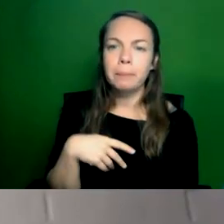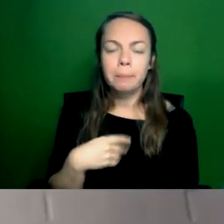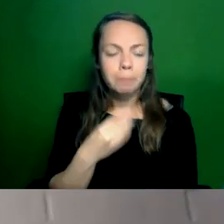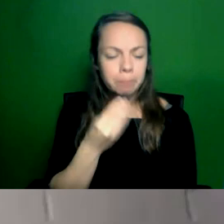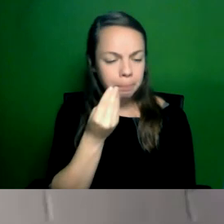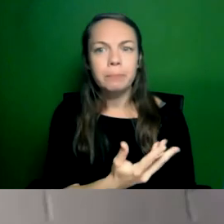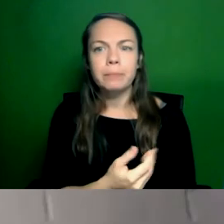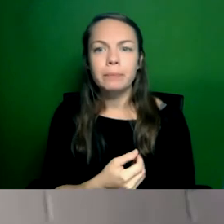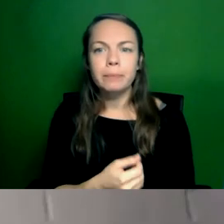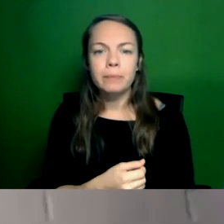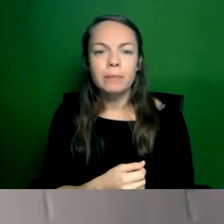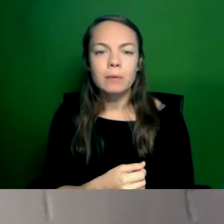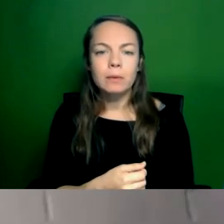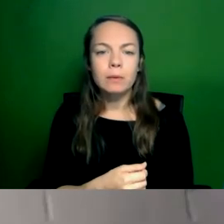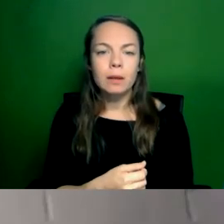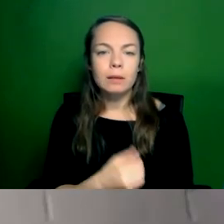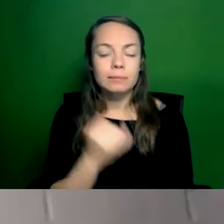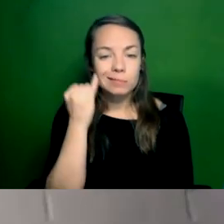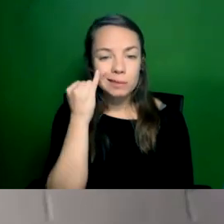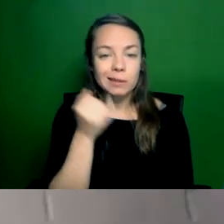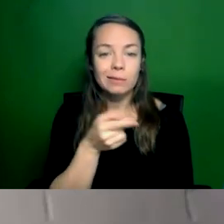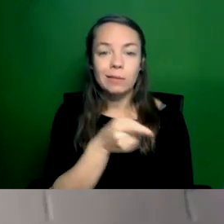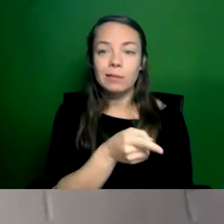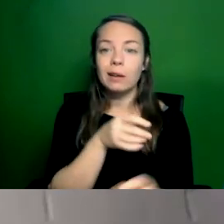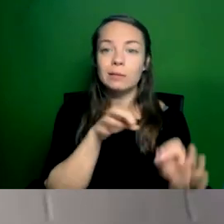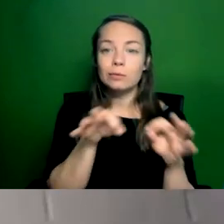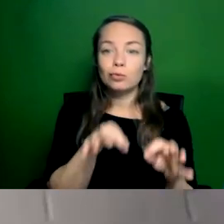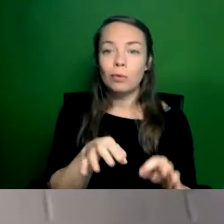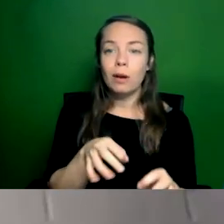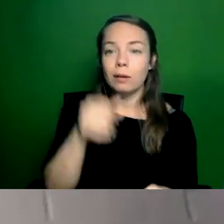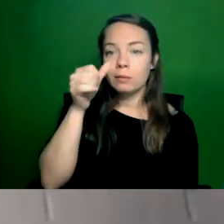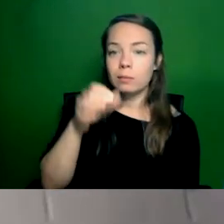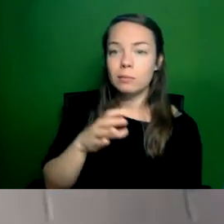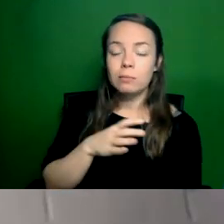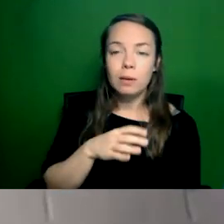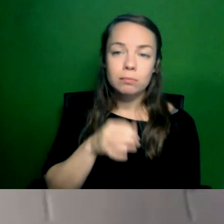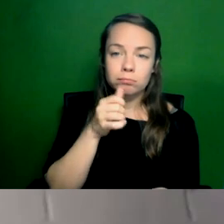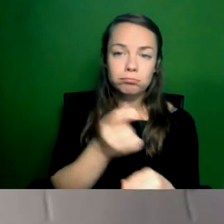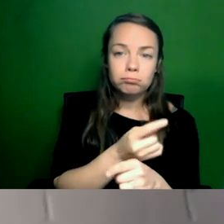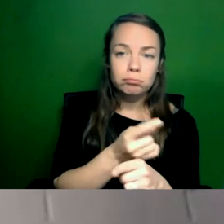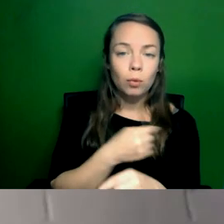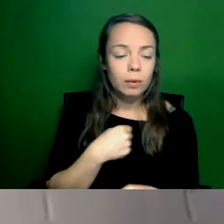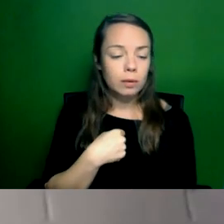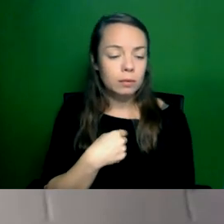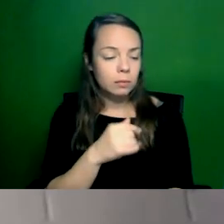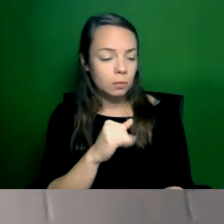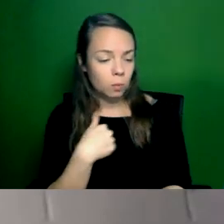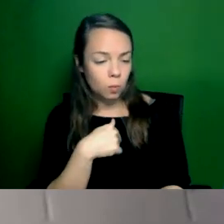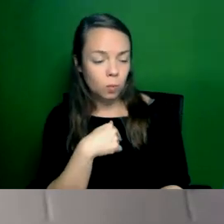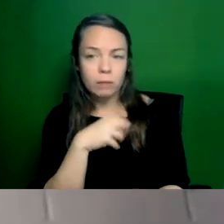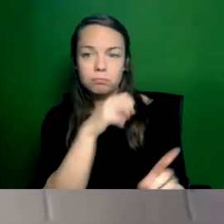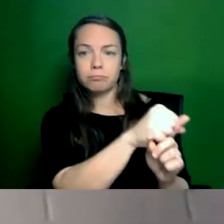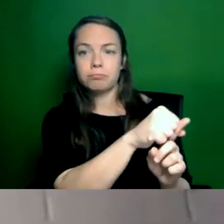to describe another coworker, another male coworker, or language to